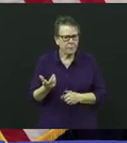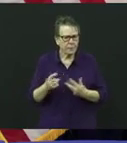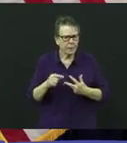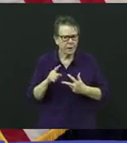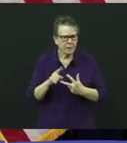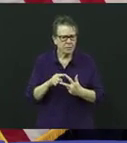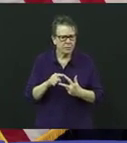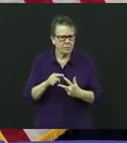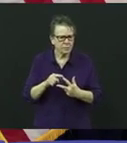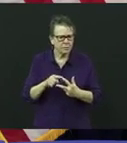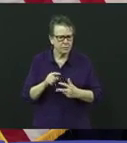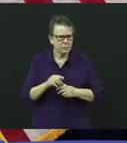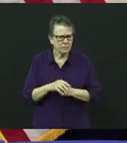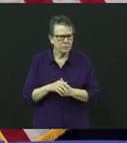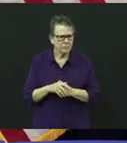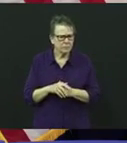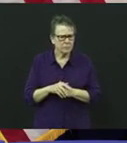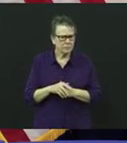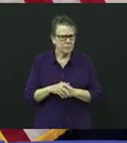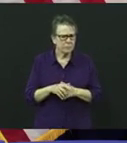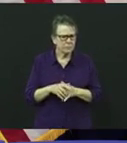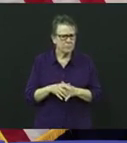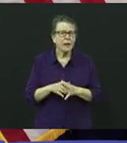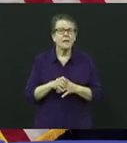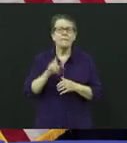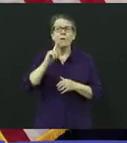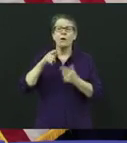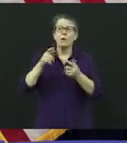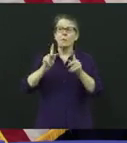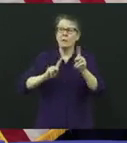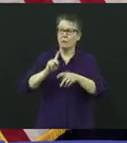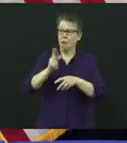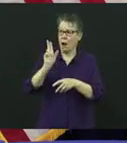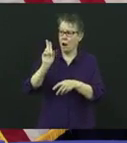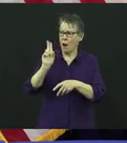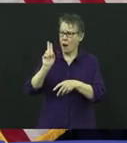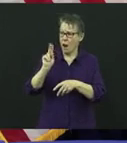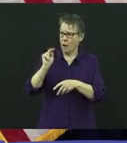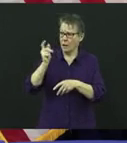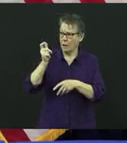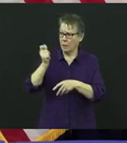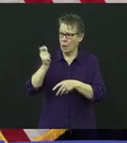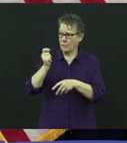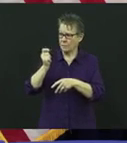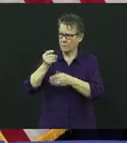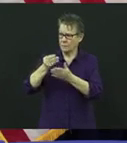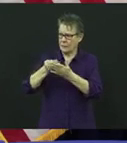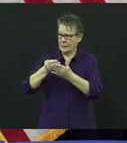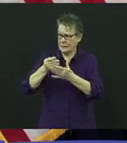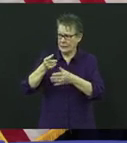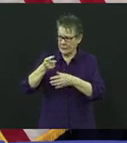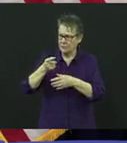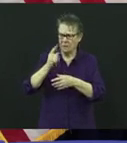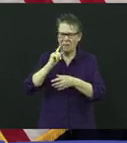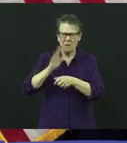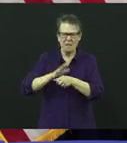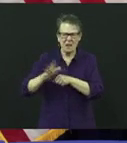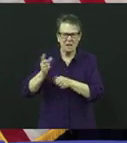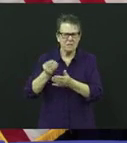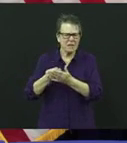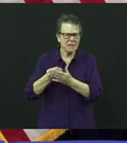was, again, being negotiated, so this is not a final bill. Senator Menendez, I believe, told me that the